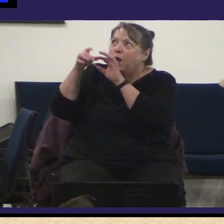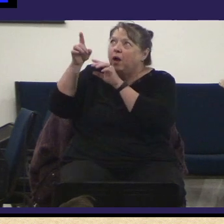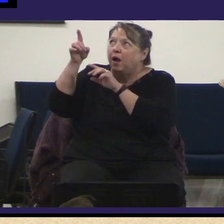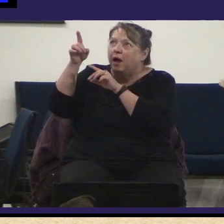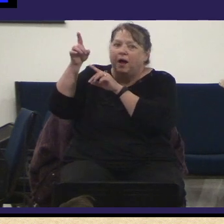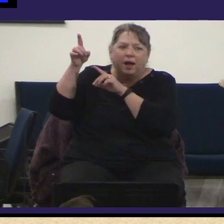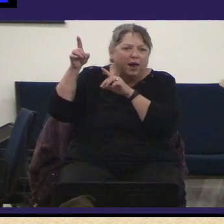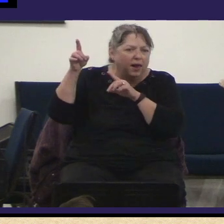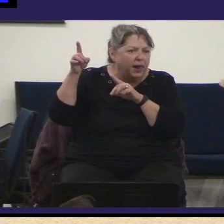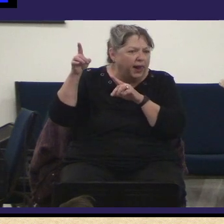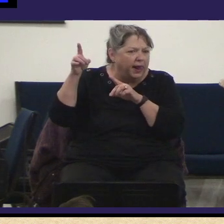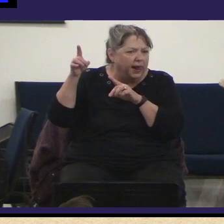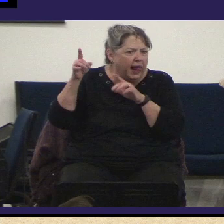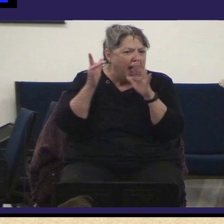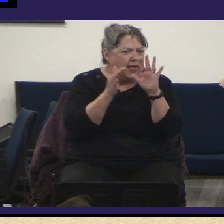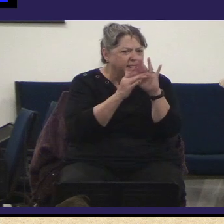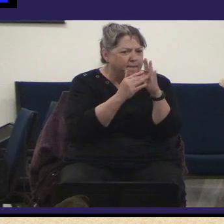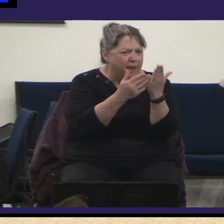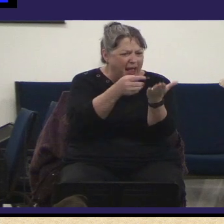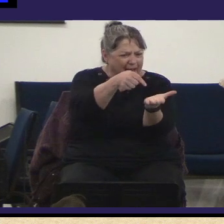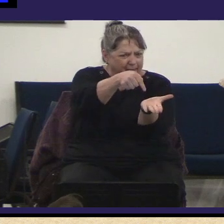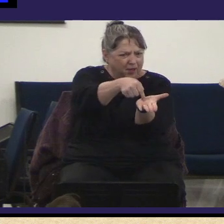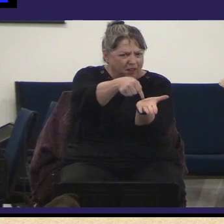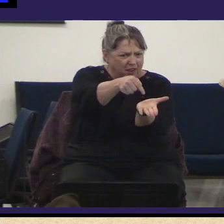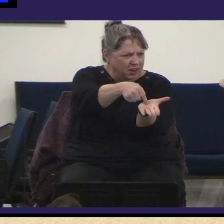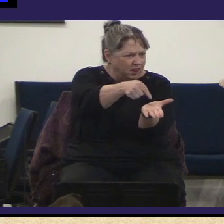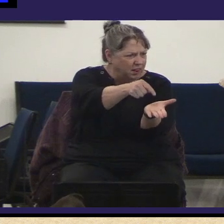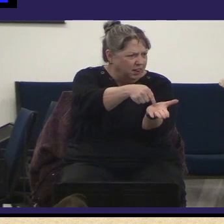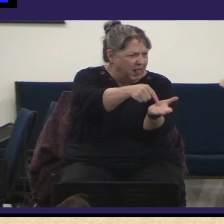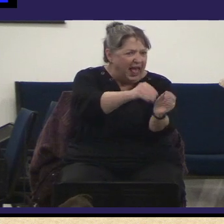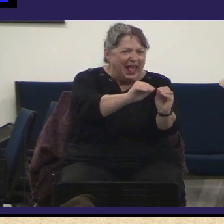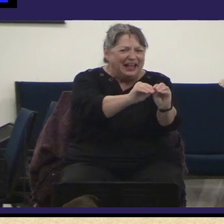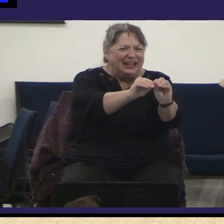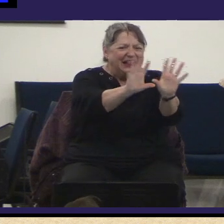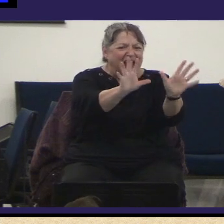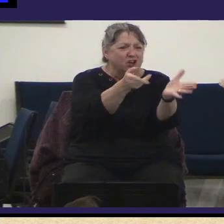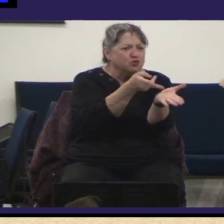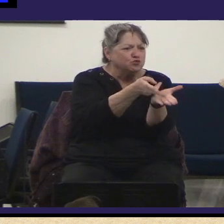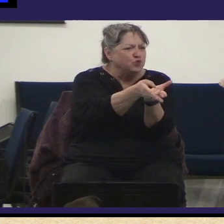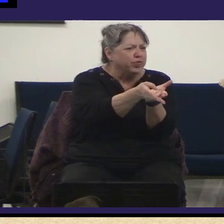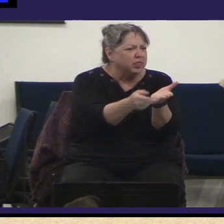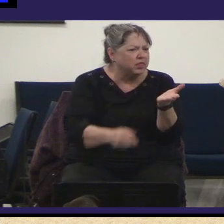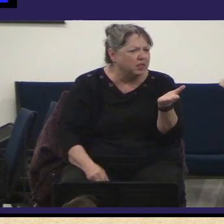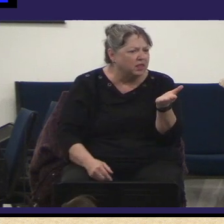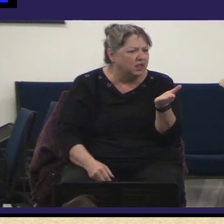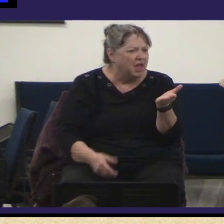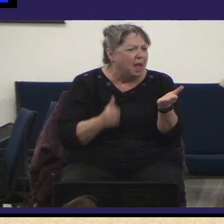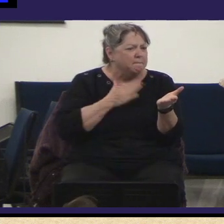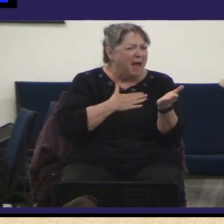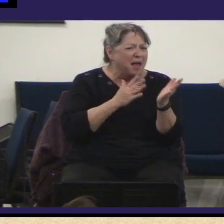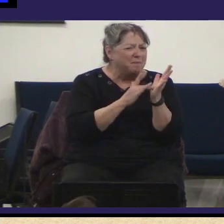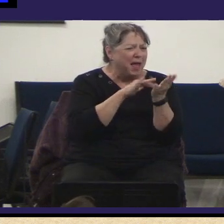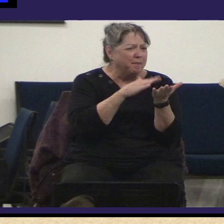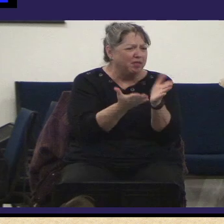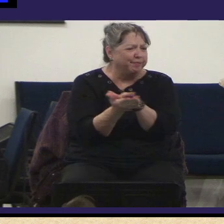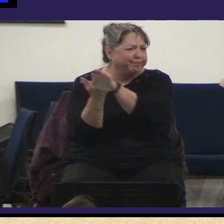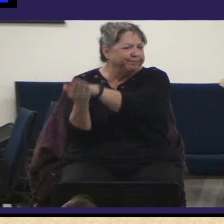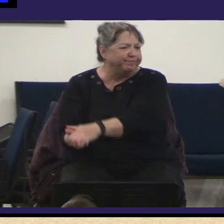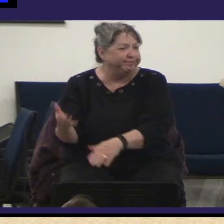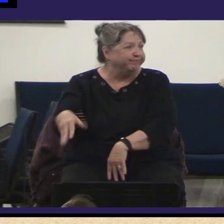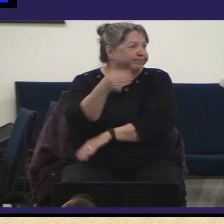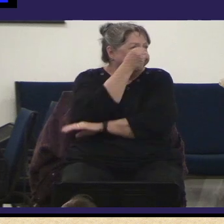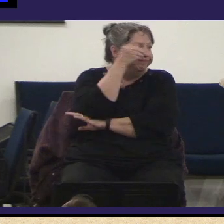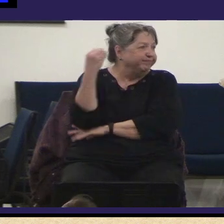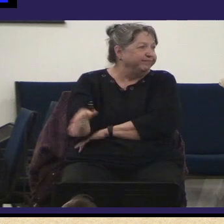is to be in this book. It's the only way to know who we are. The only way to understand that is to be in this